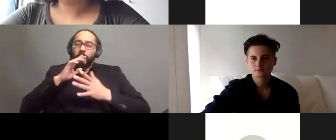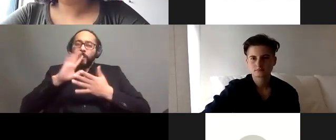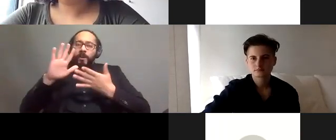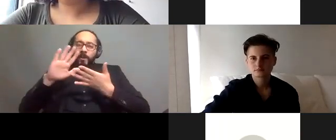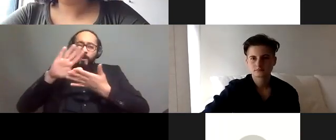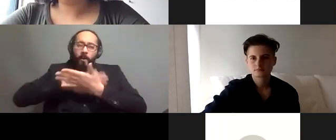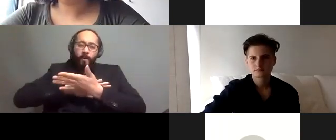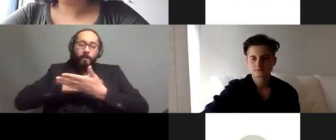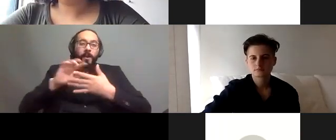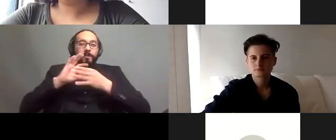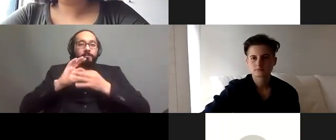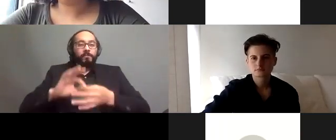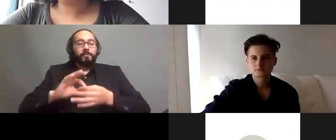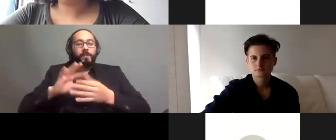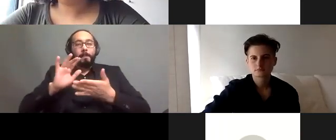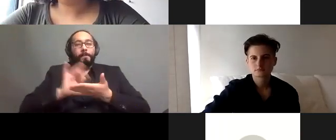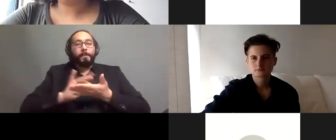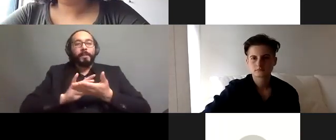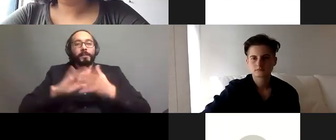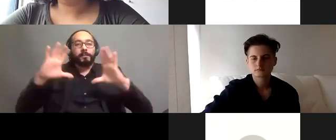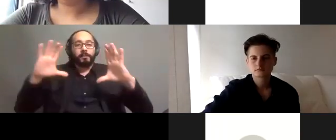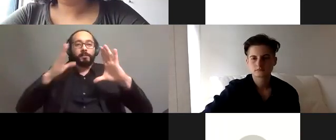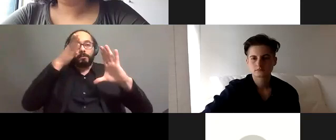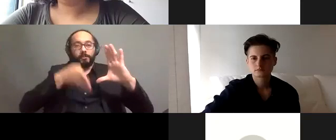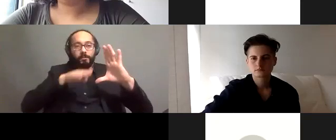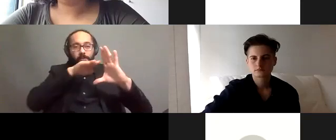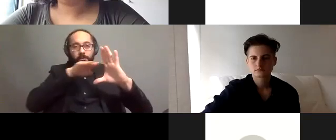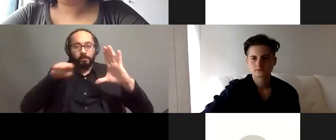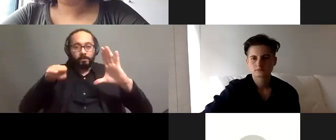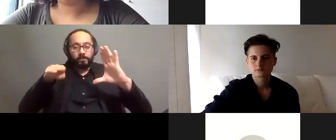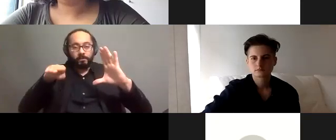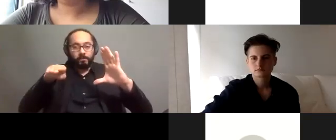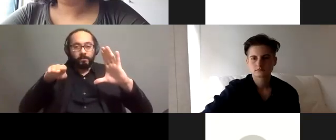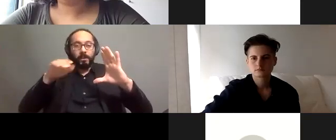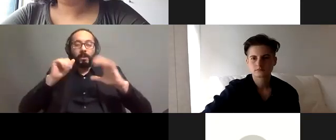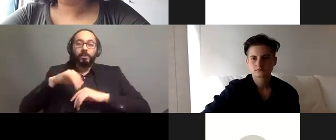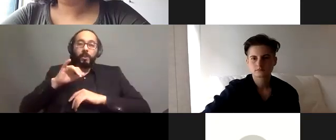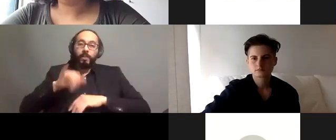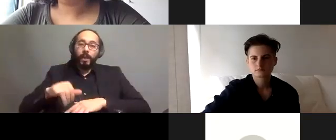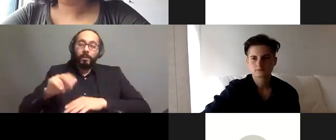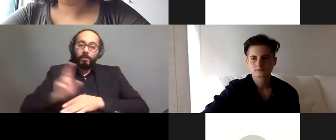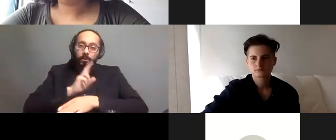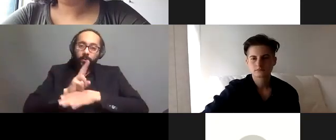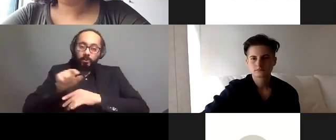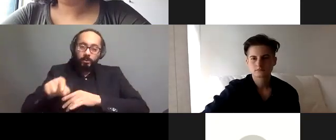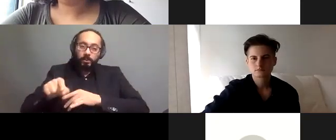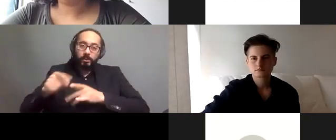wheel. We're working on the traditional teachings of that and using it as a choreographic tool.